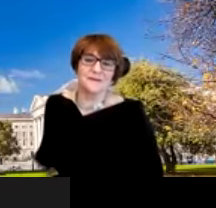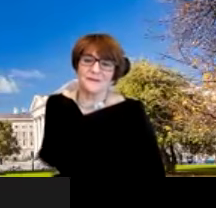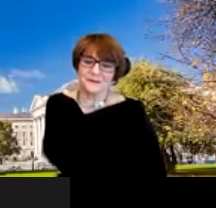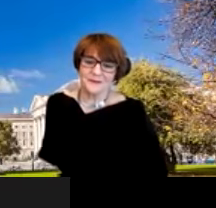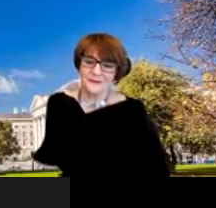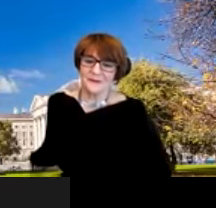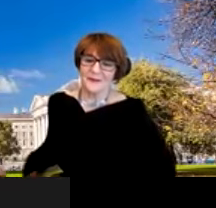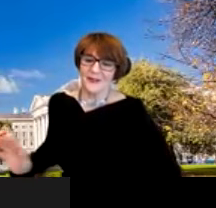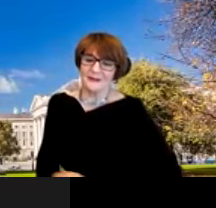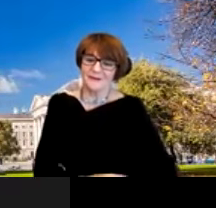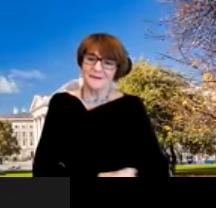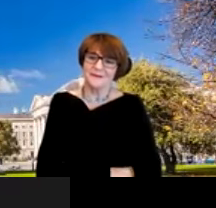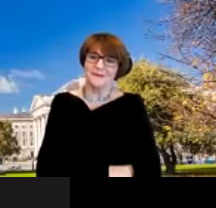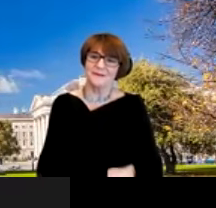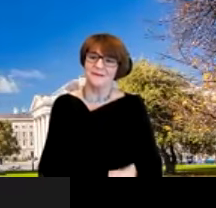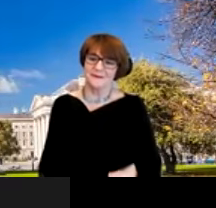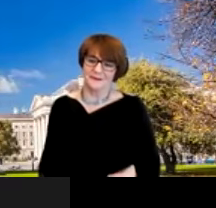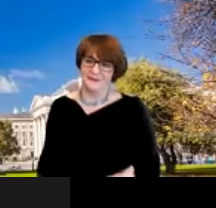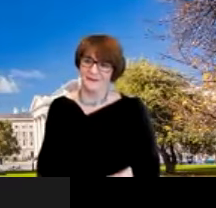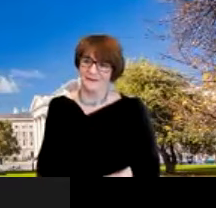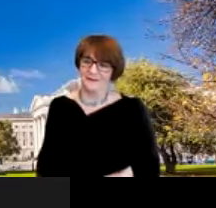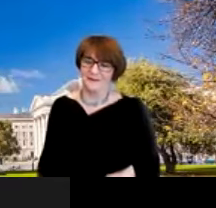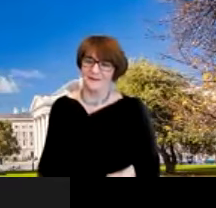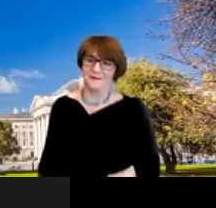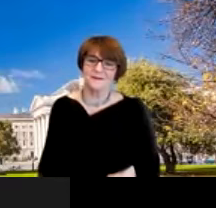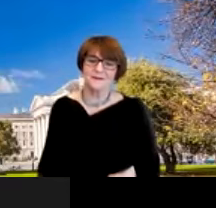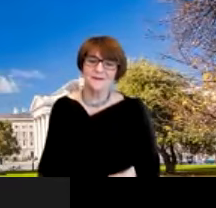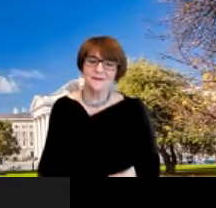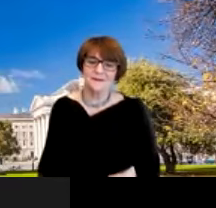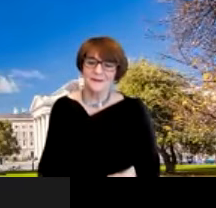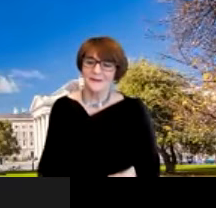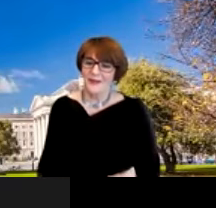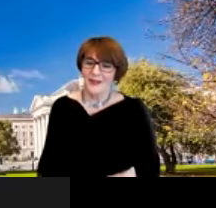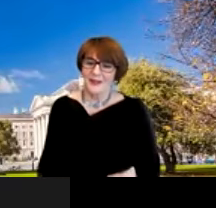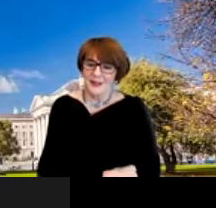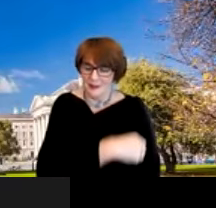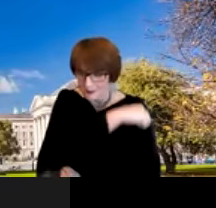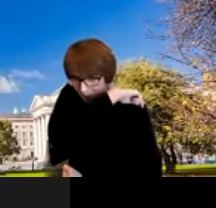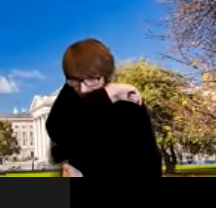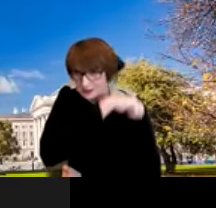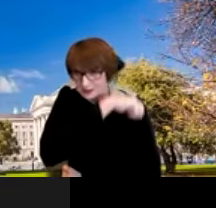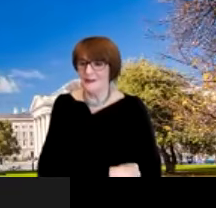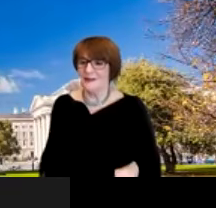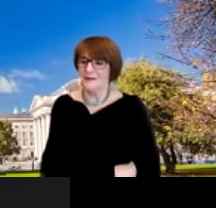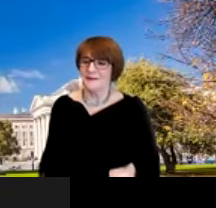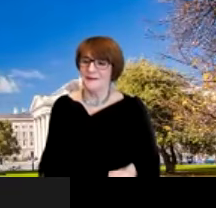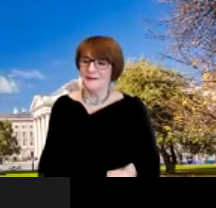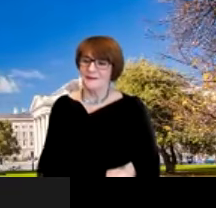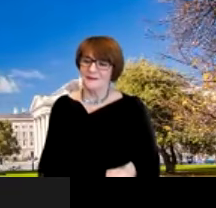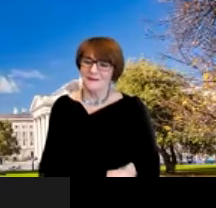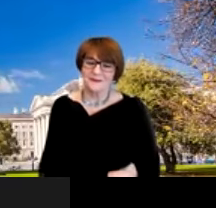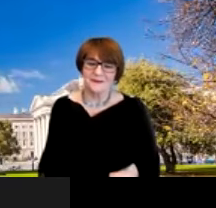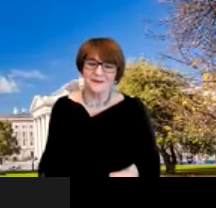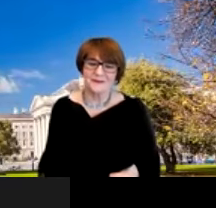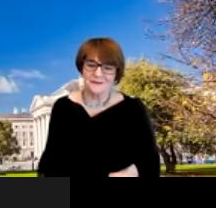I think we're really at a point right now where there's a real danger that we'll all really, really want to forget the last 2 years.